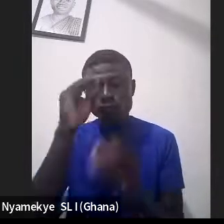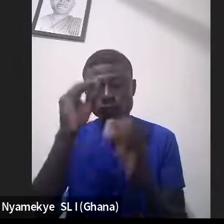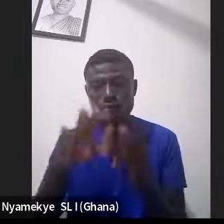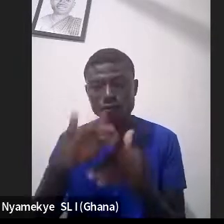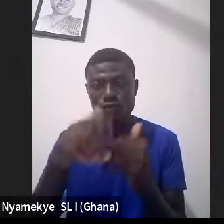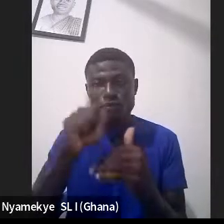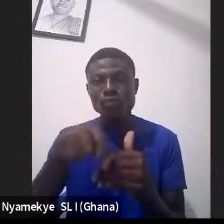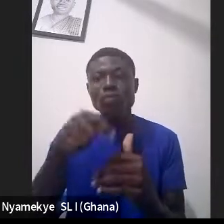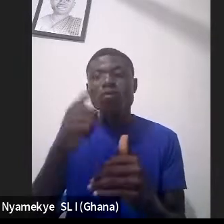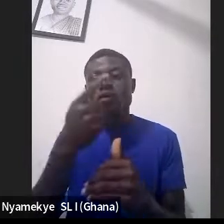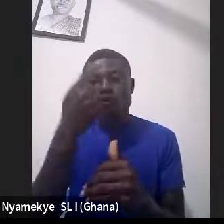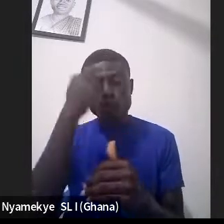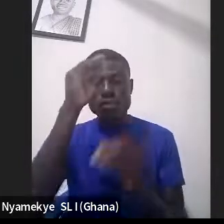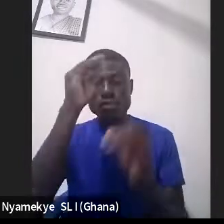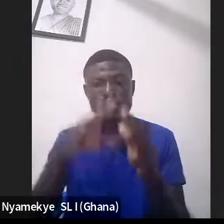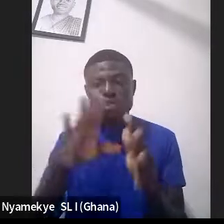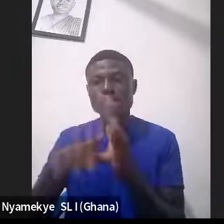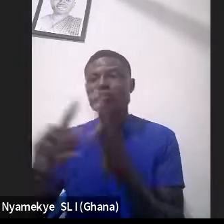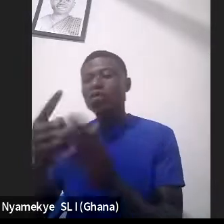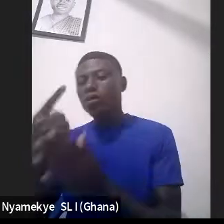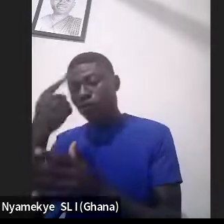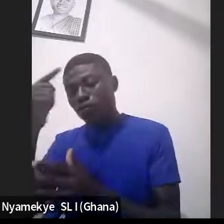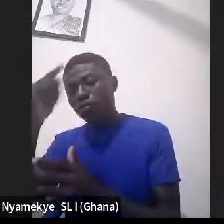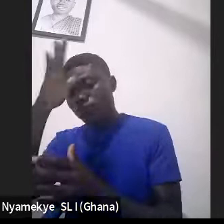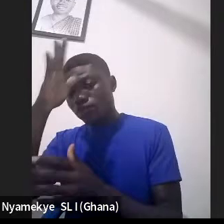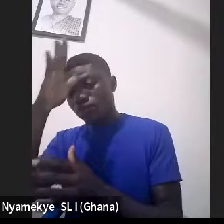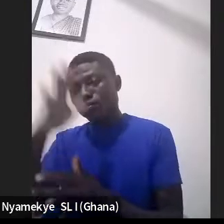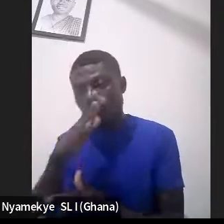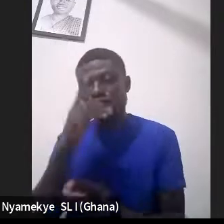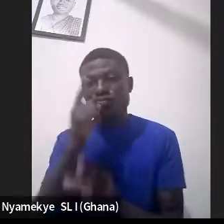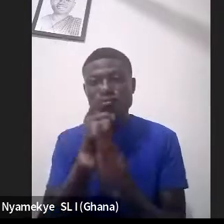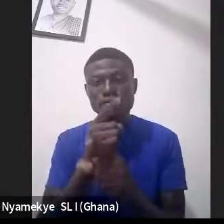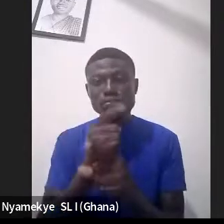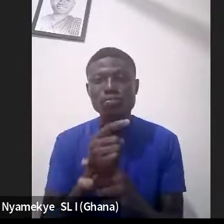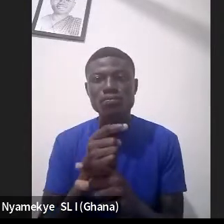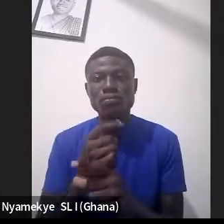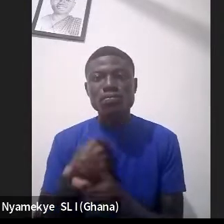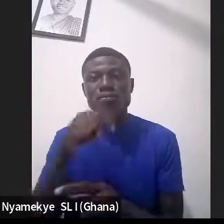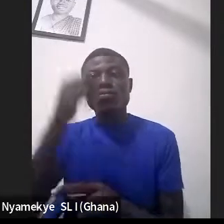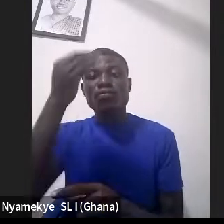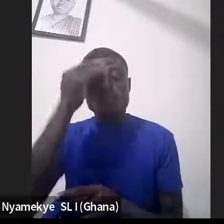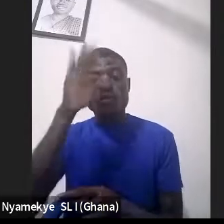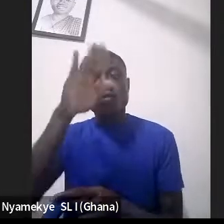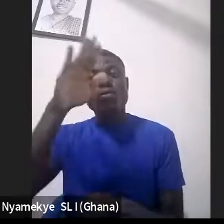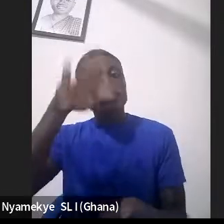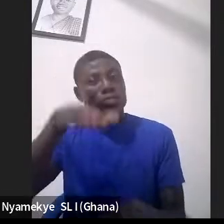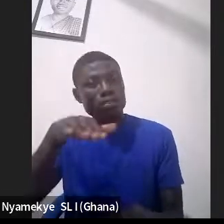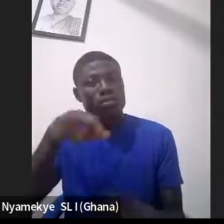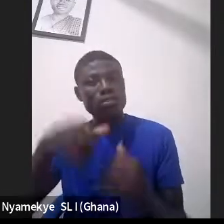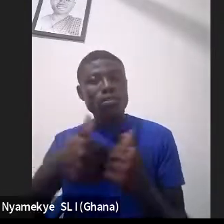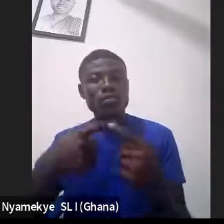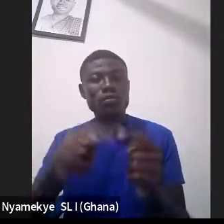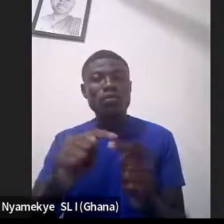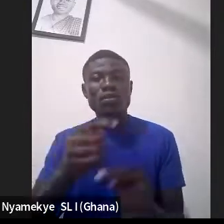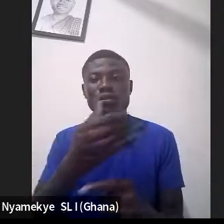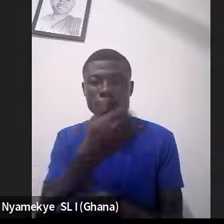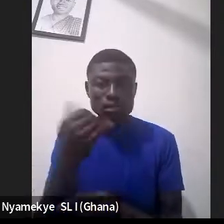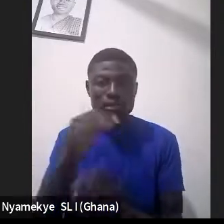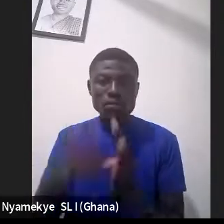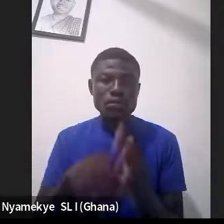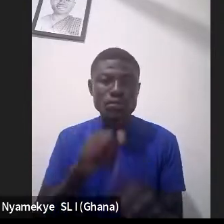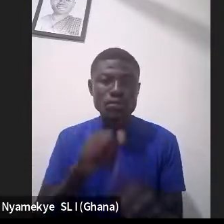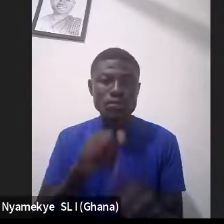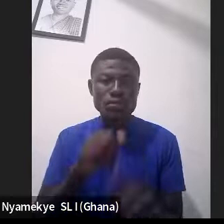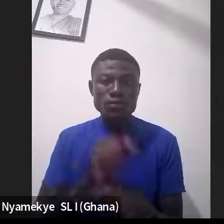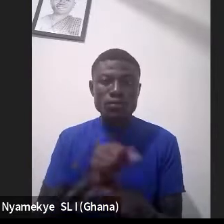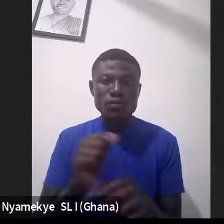parents. And I think, your child is trying their very best. When I say